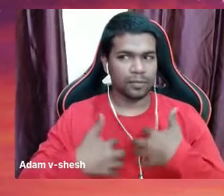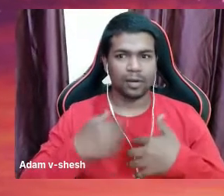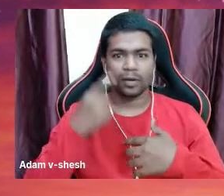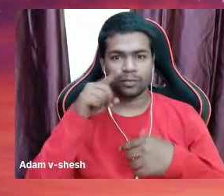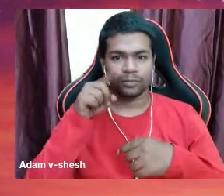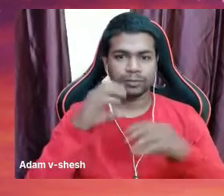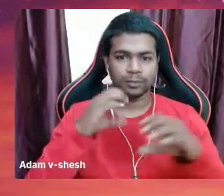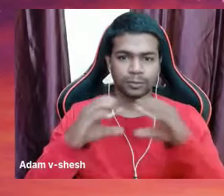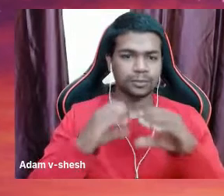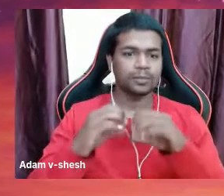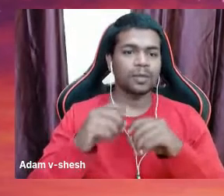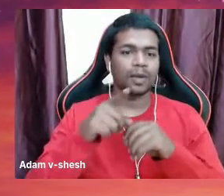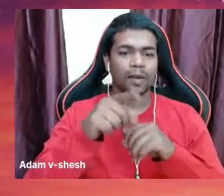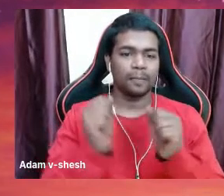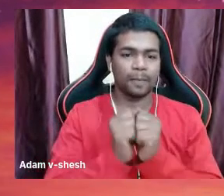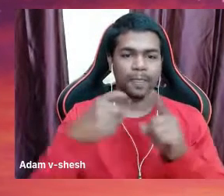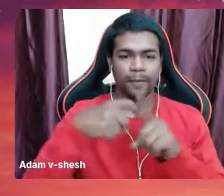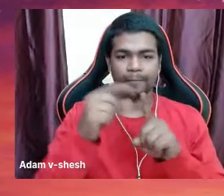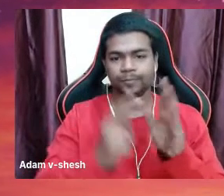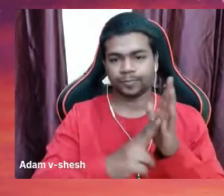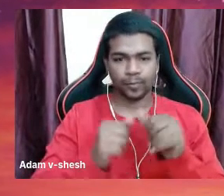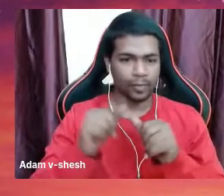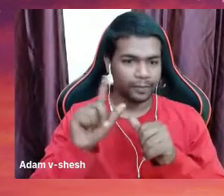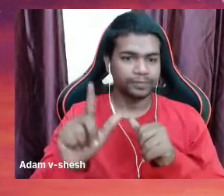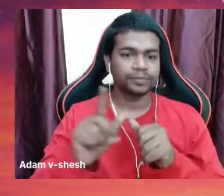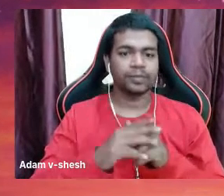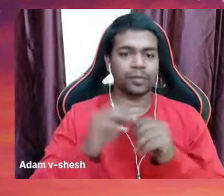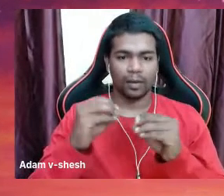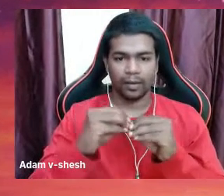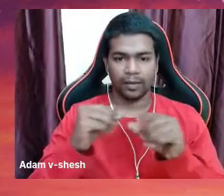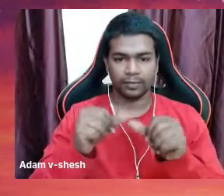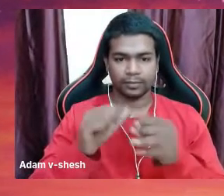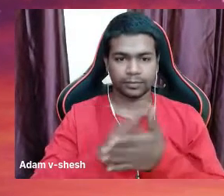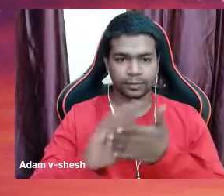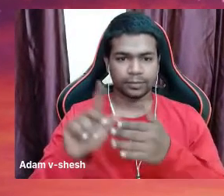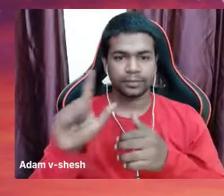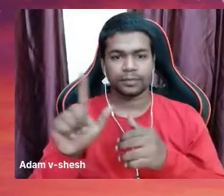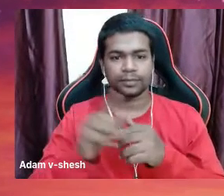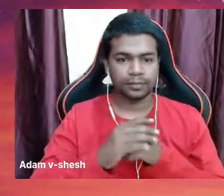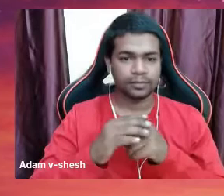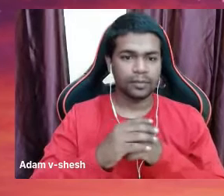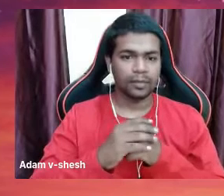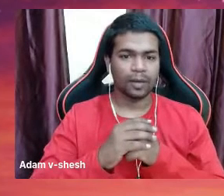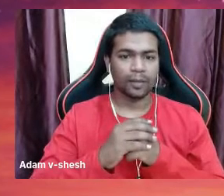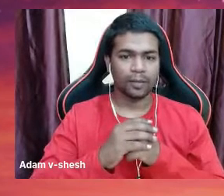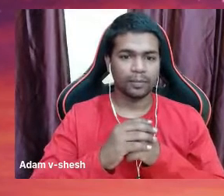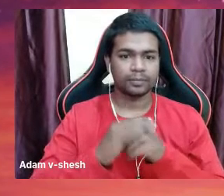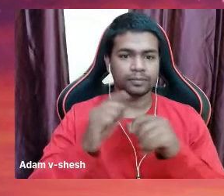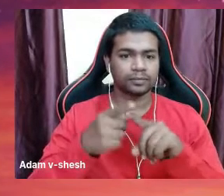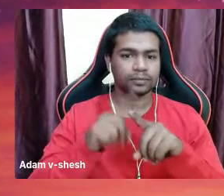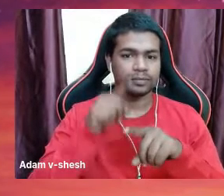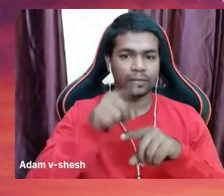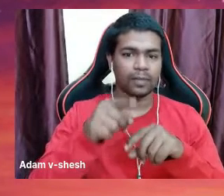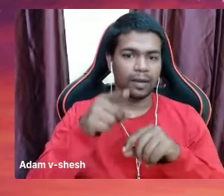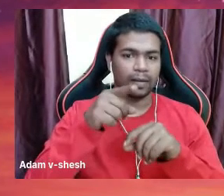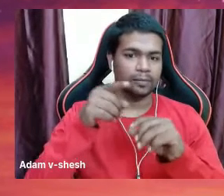the legendary Kunal Bahl, who's I think familiar to all of us and has been a critical, integral